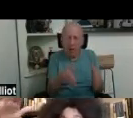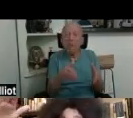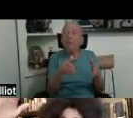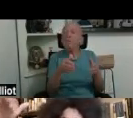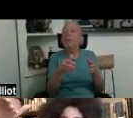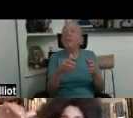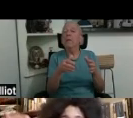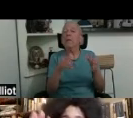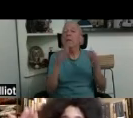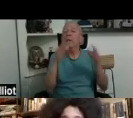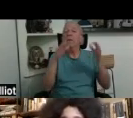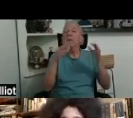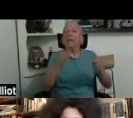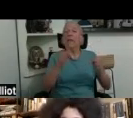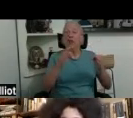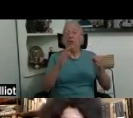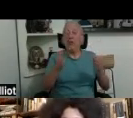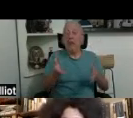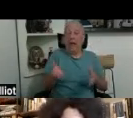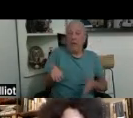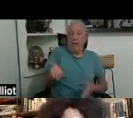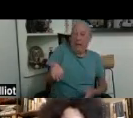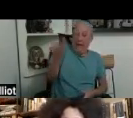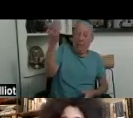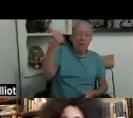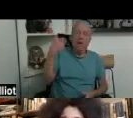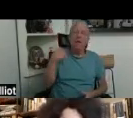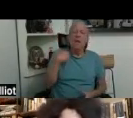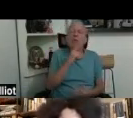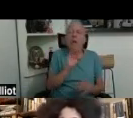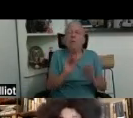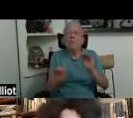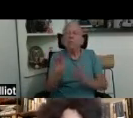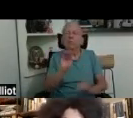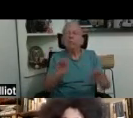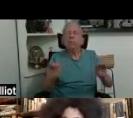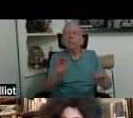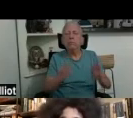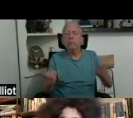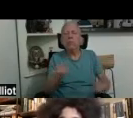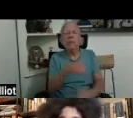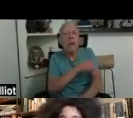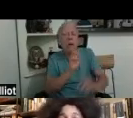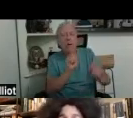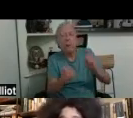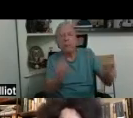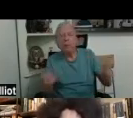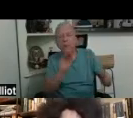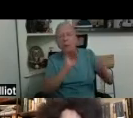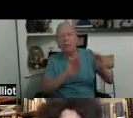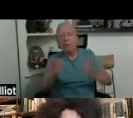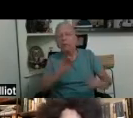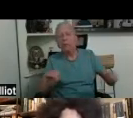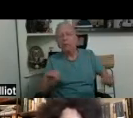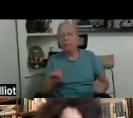the top, we've woven them into different levels of the organization, making our structure more dynamic and responsive. I